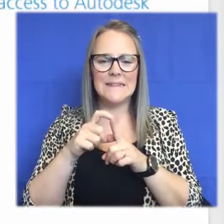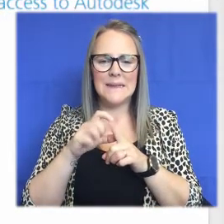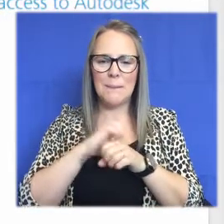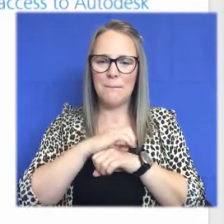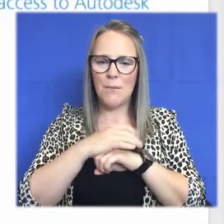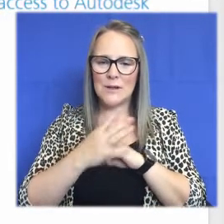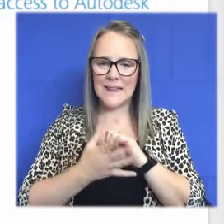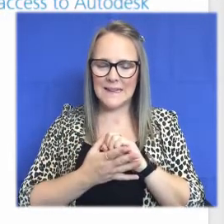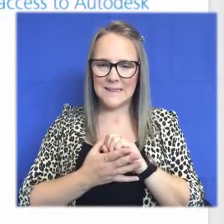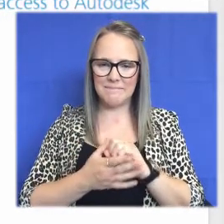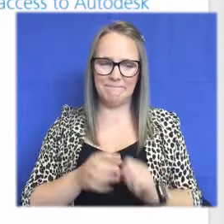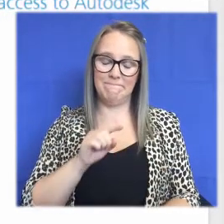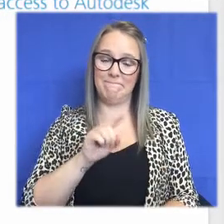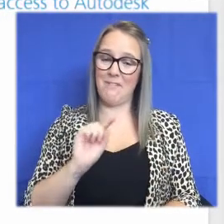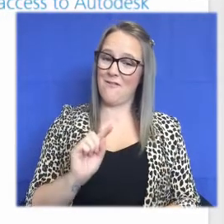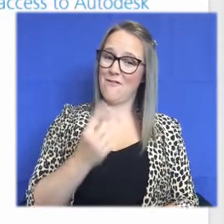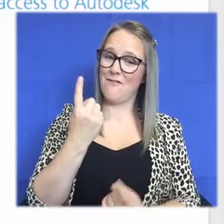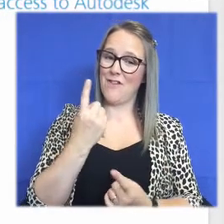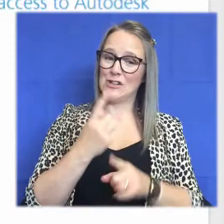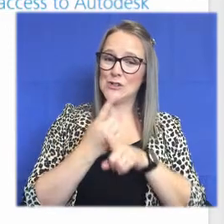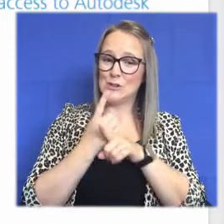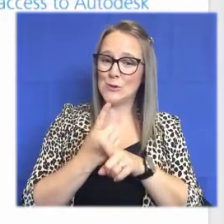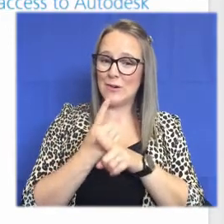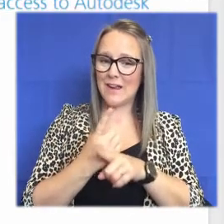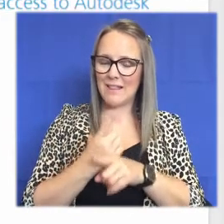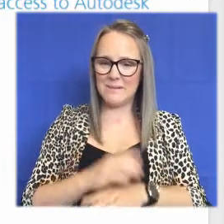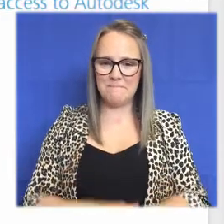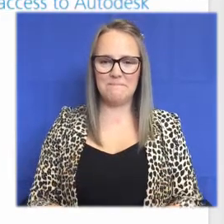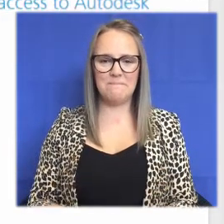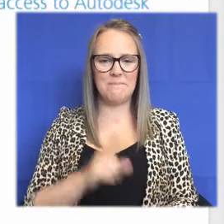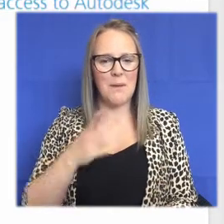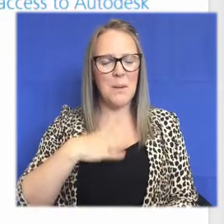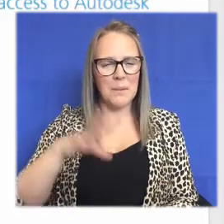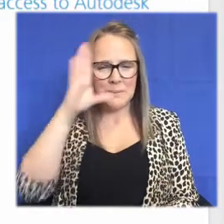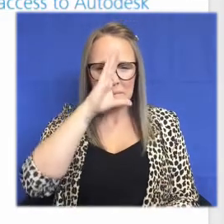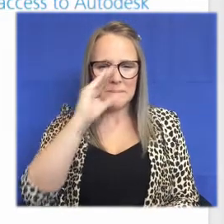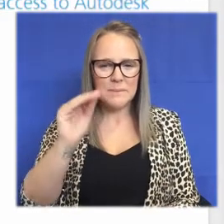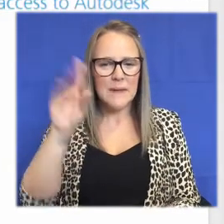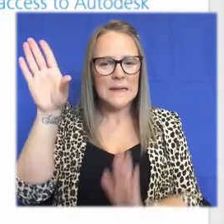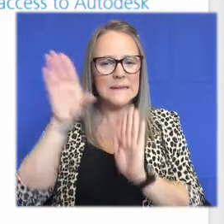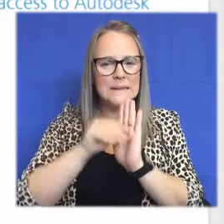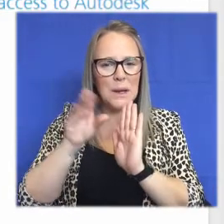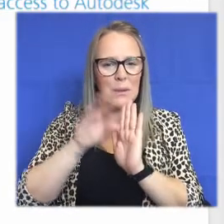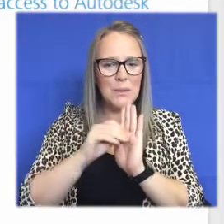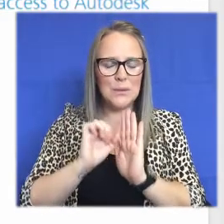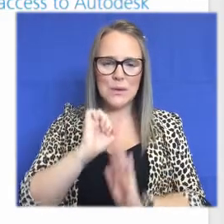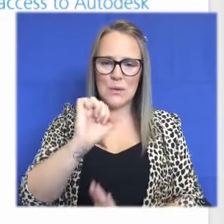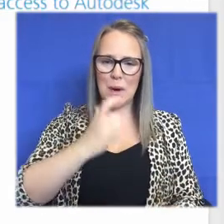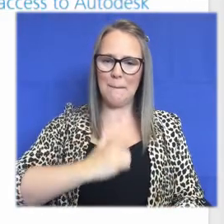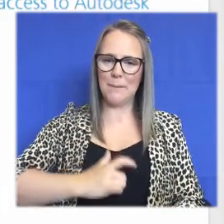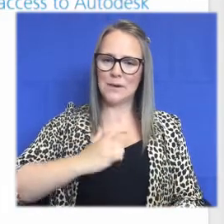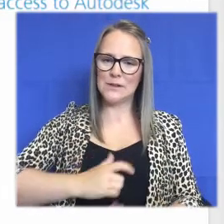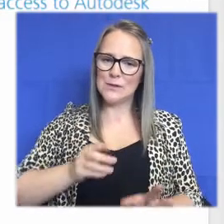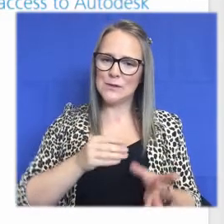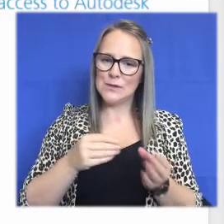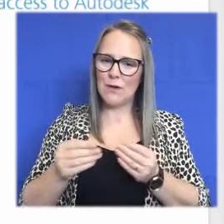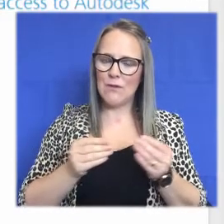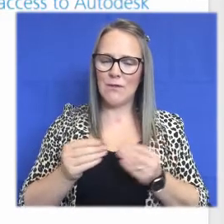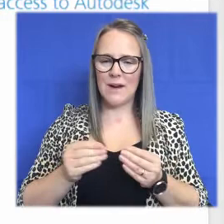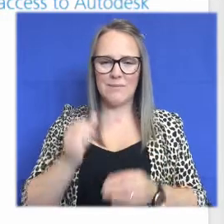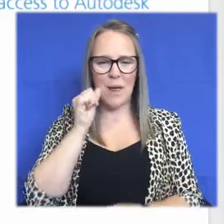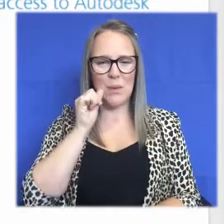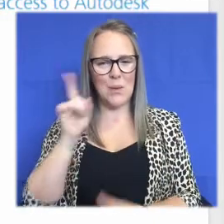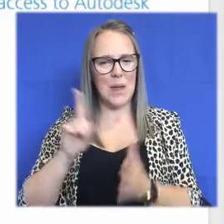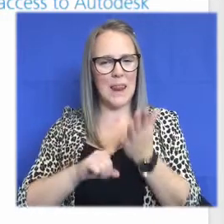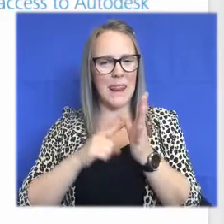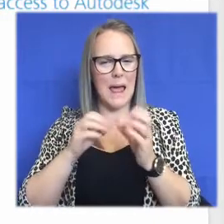lecture, or the first tutorial. What I'd like to do is start off by explaining where you can download your own personal use software if you wish. The labs will